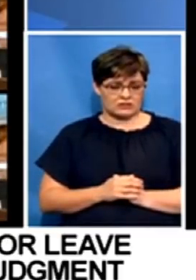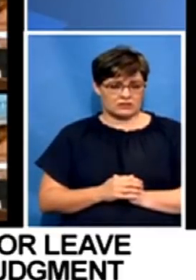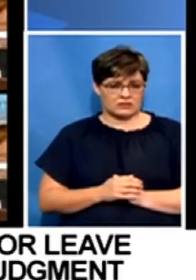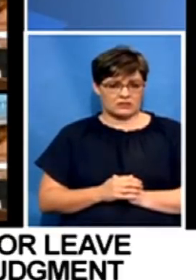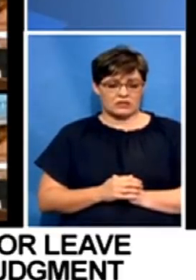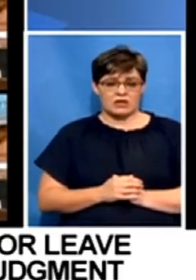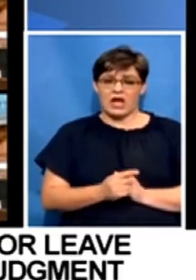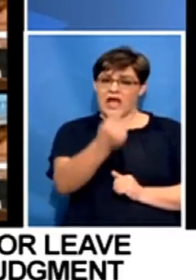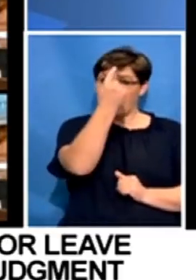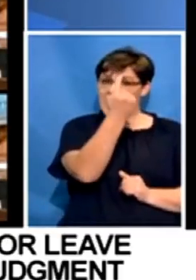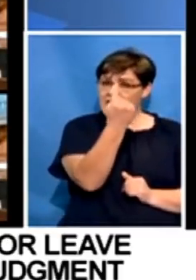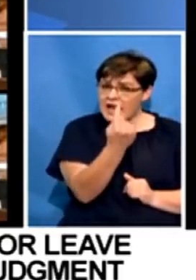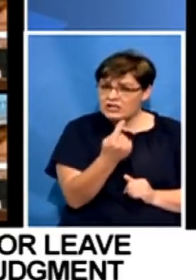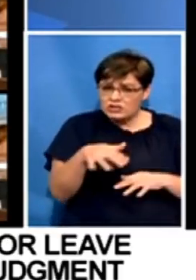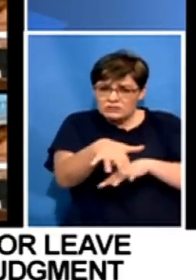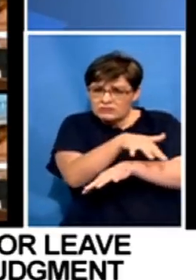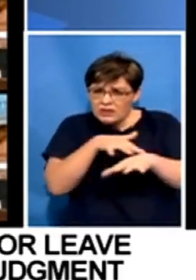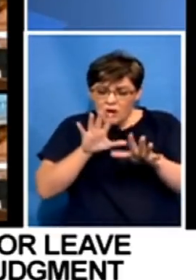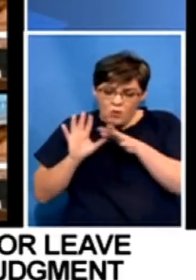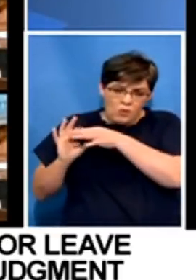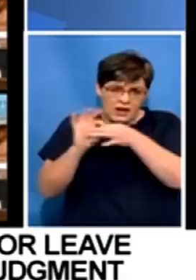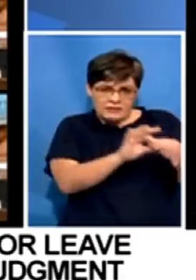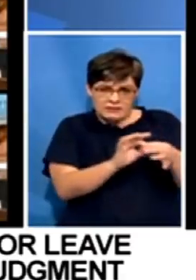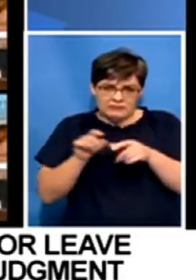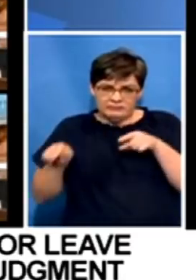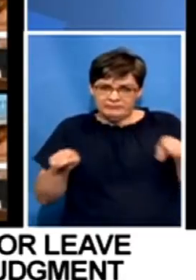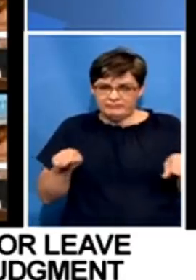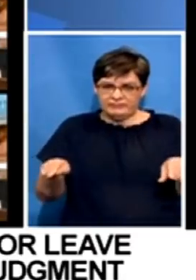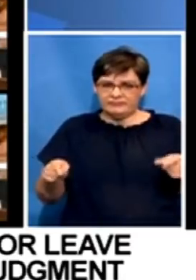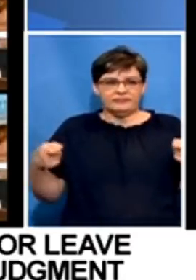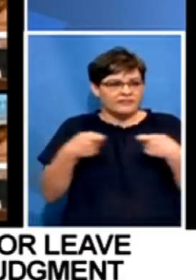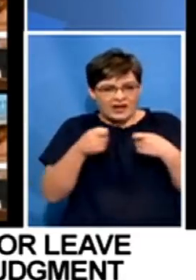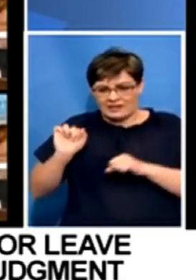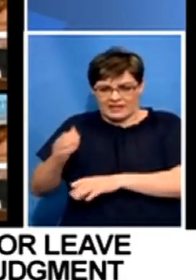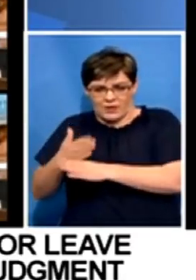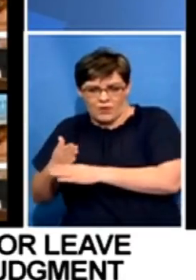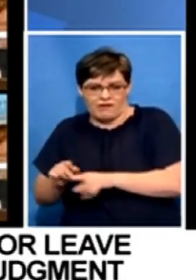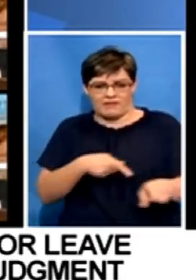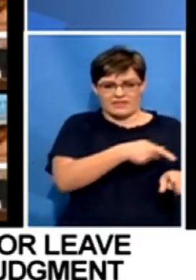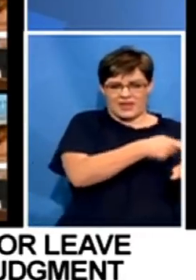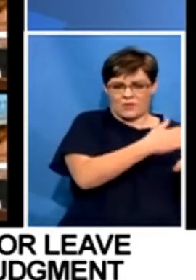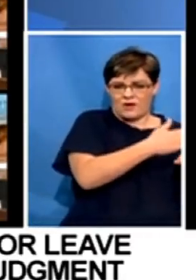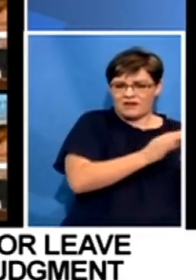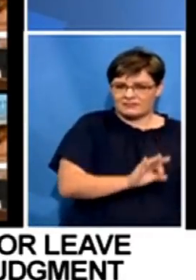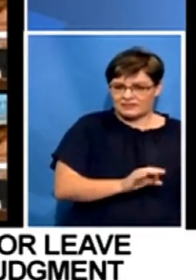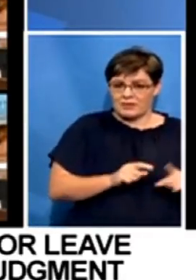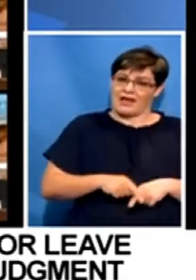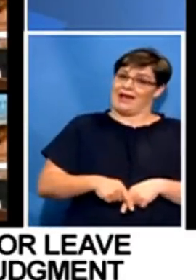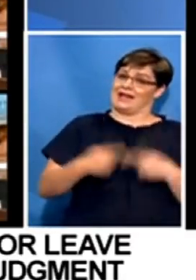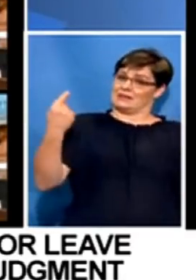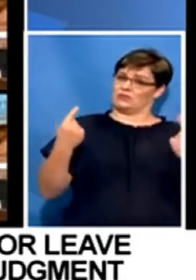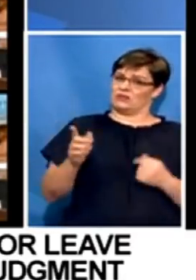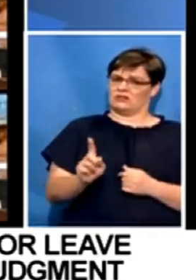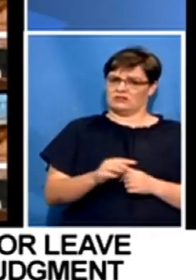them fighting over their functions per se is exceptional. But I'm suggesting that in this